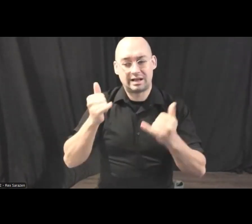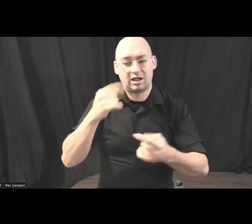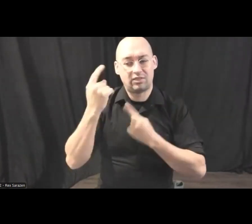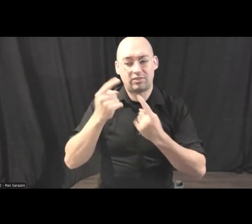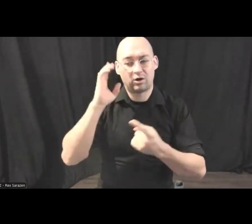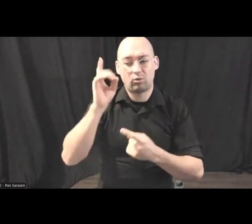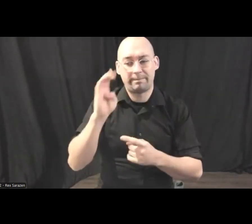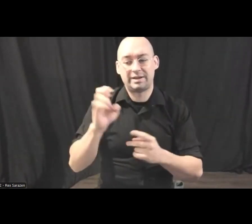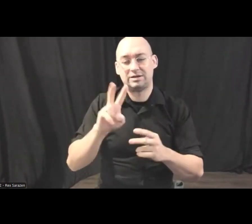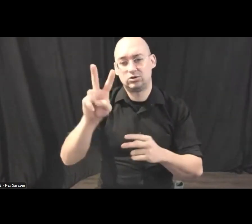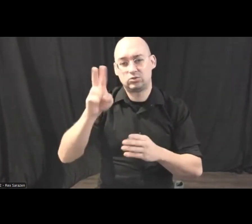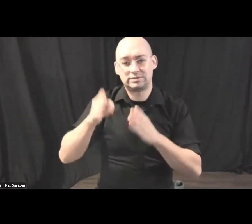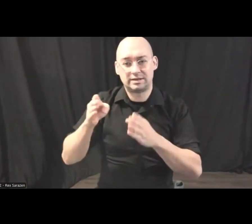two-sided.